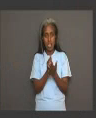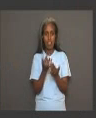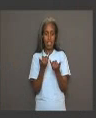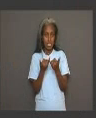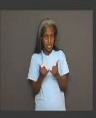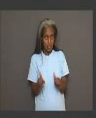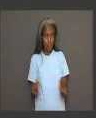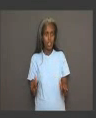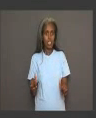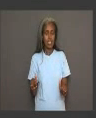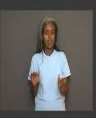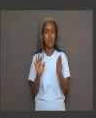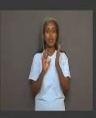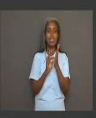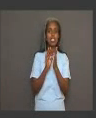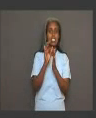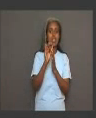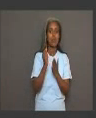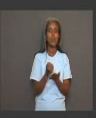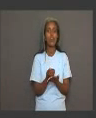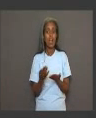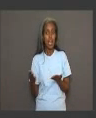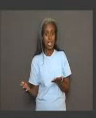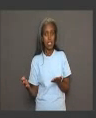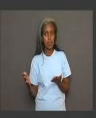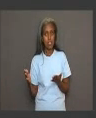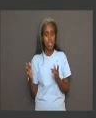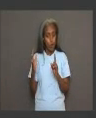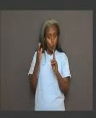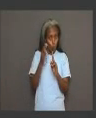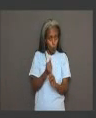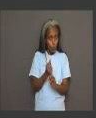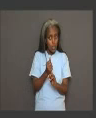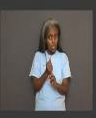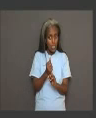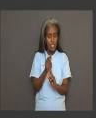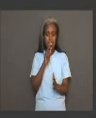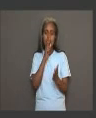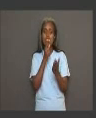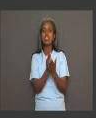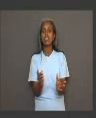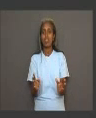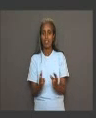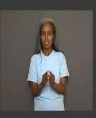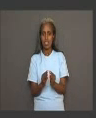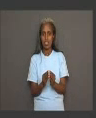divided by the number of items contained in the data set.